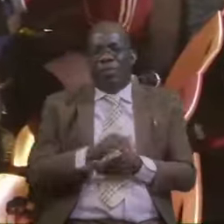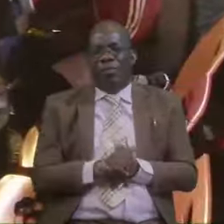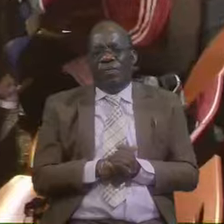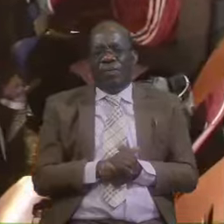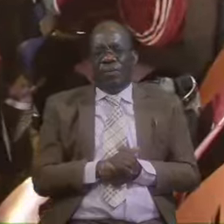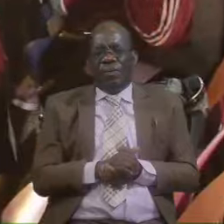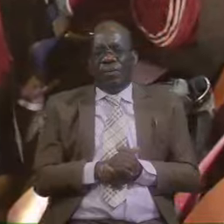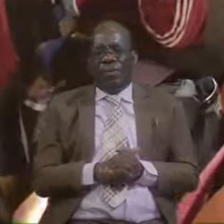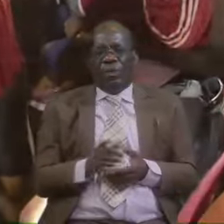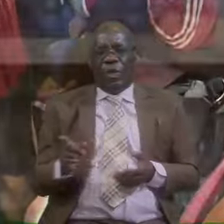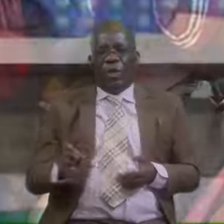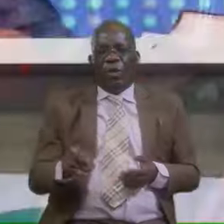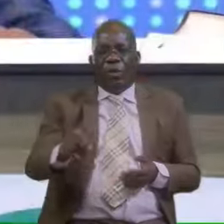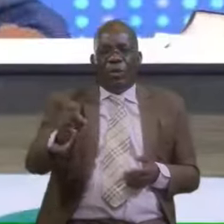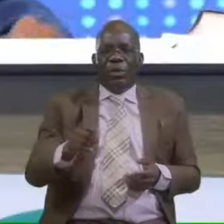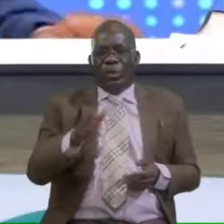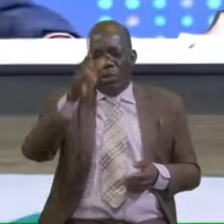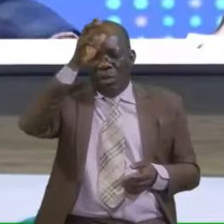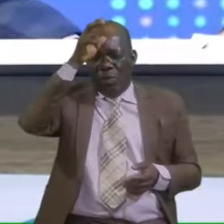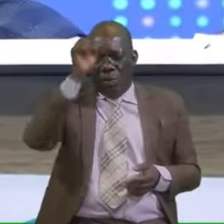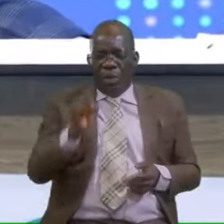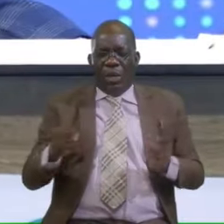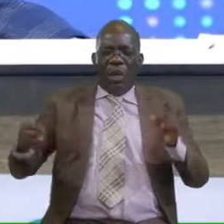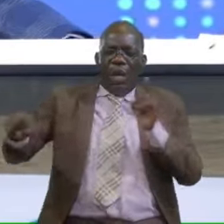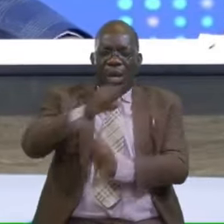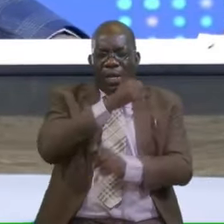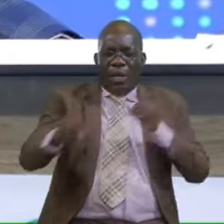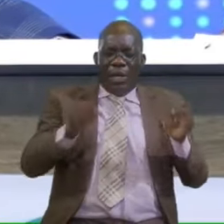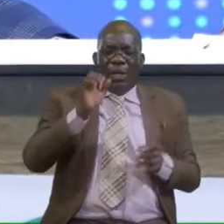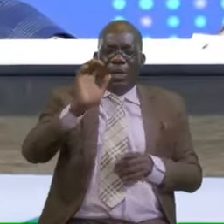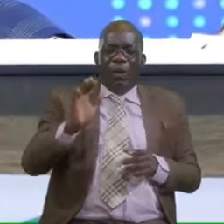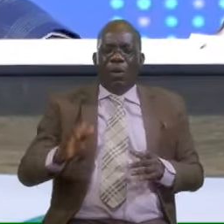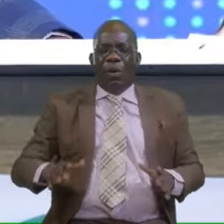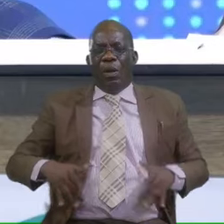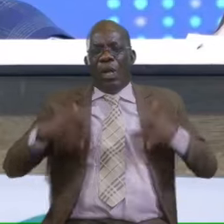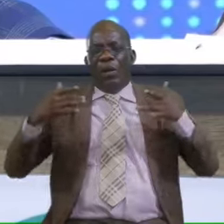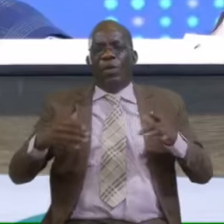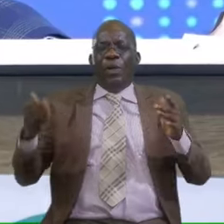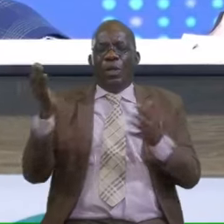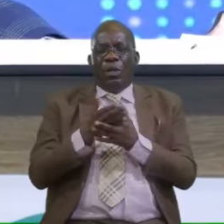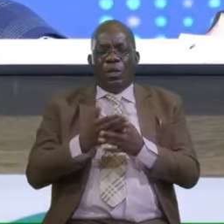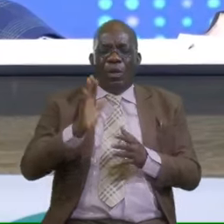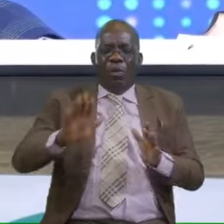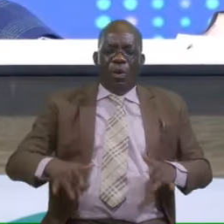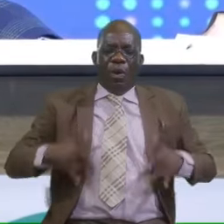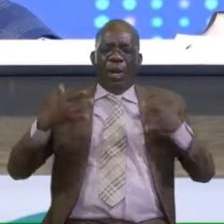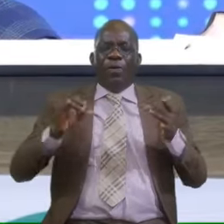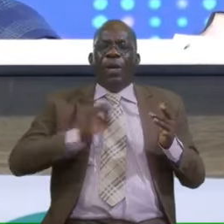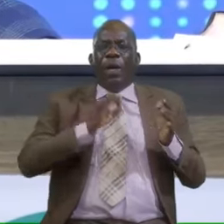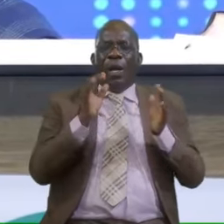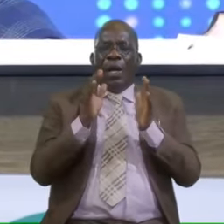Those demons attacking your life, harassing your life, I command